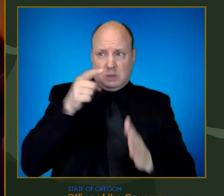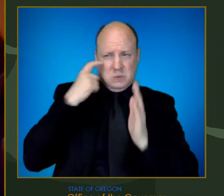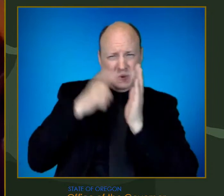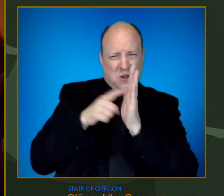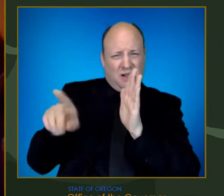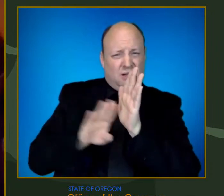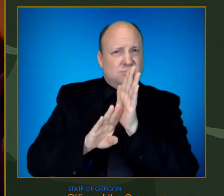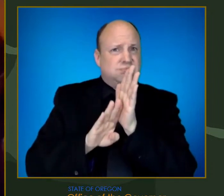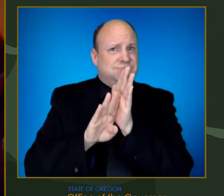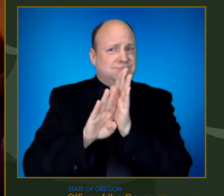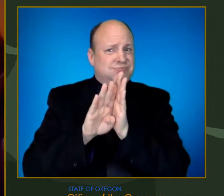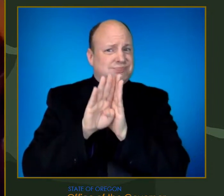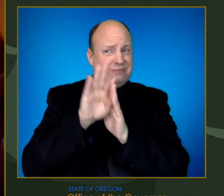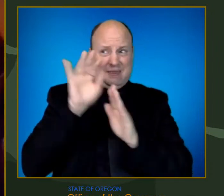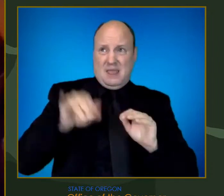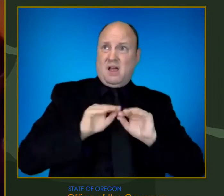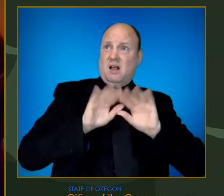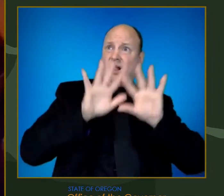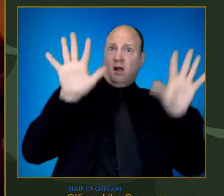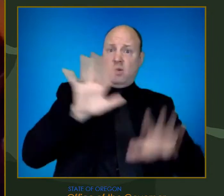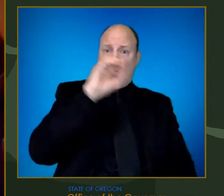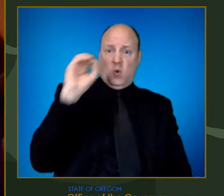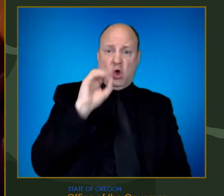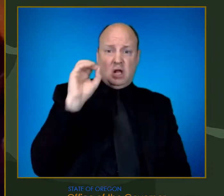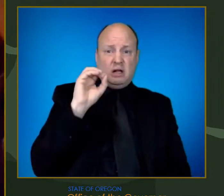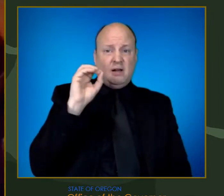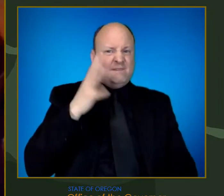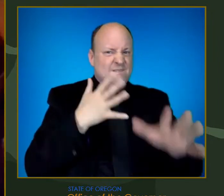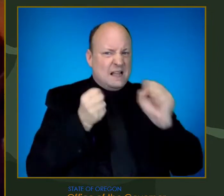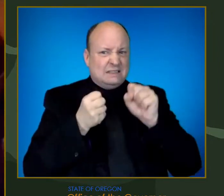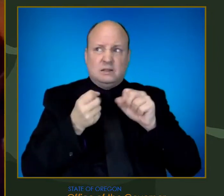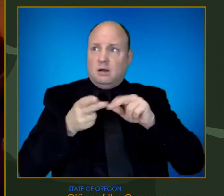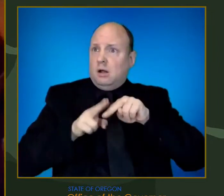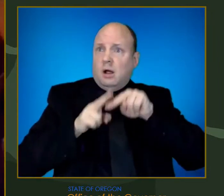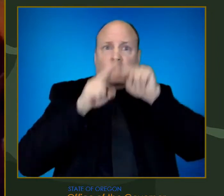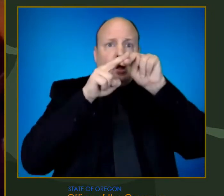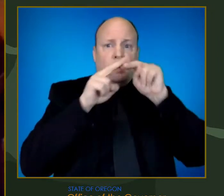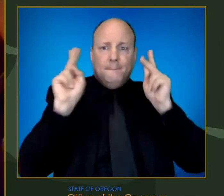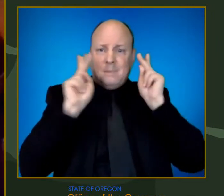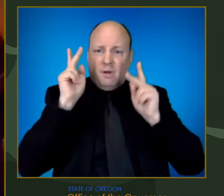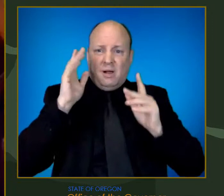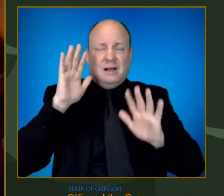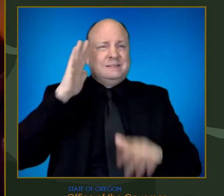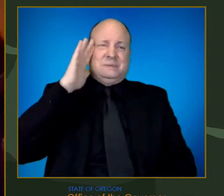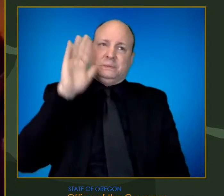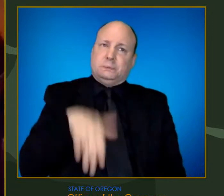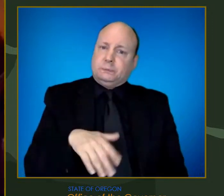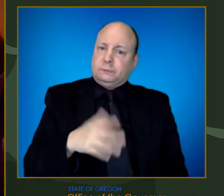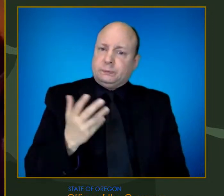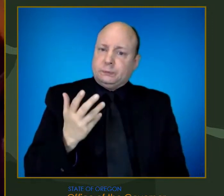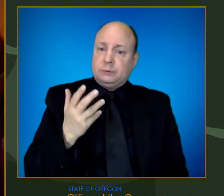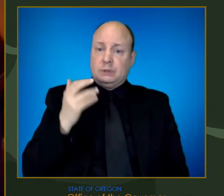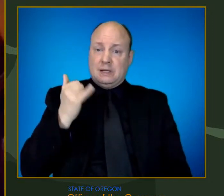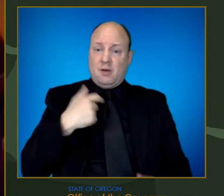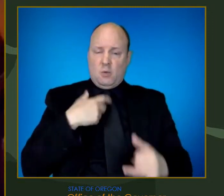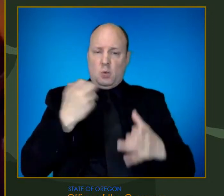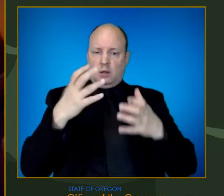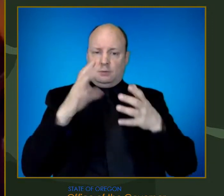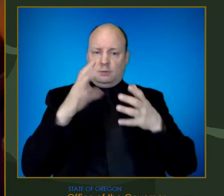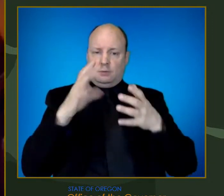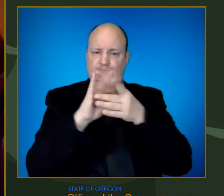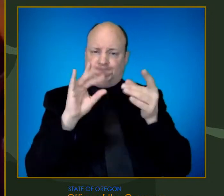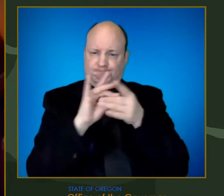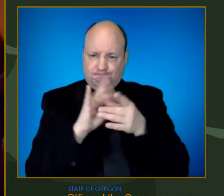faster and sickening more of our neighbors. Let me share some stories of ongoing spread. It's worth noting